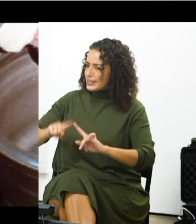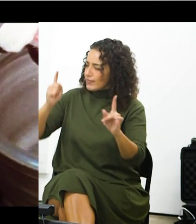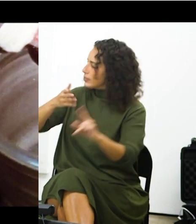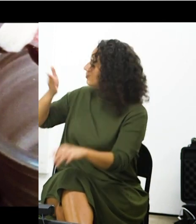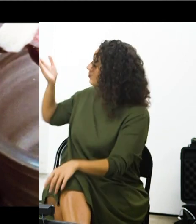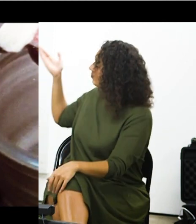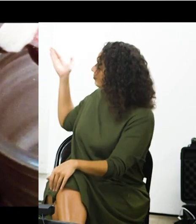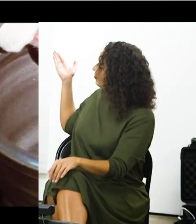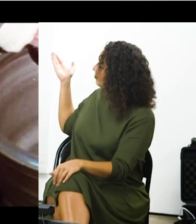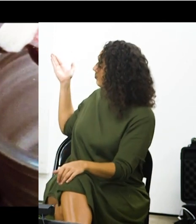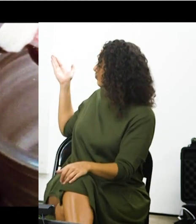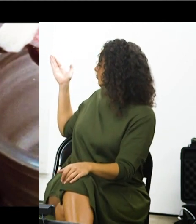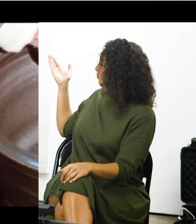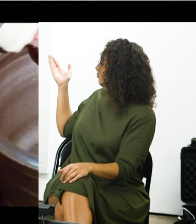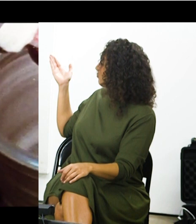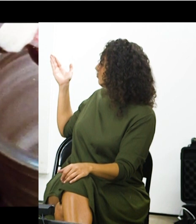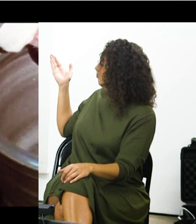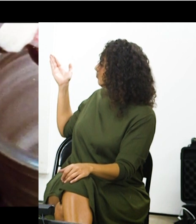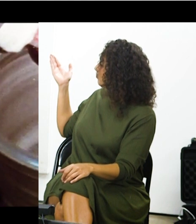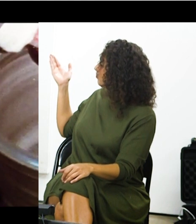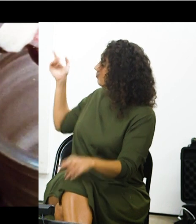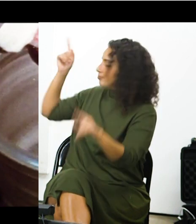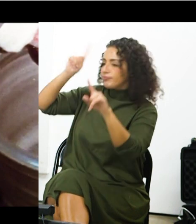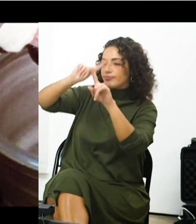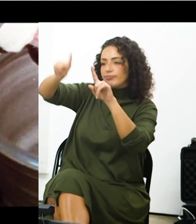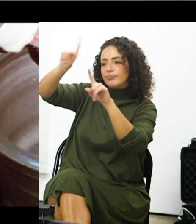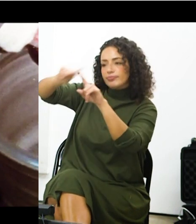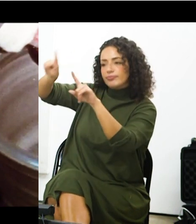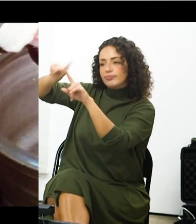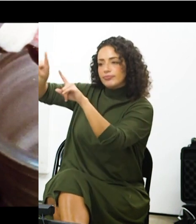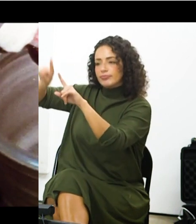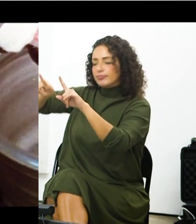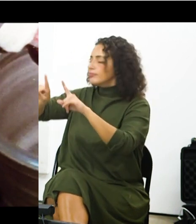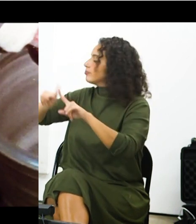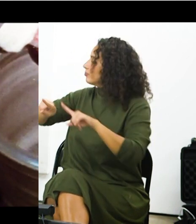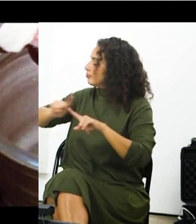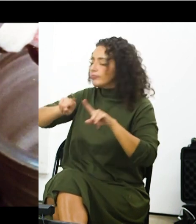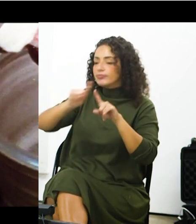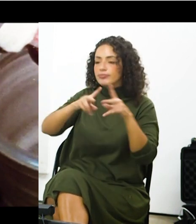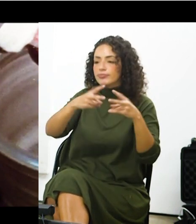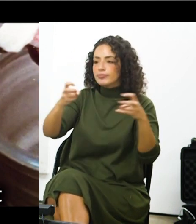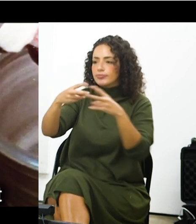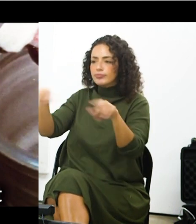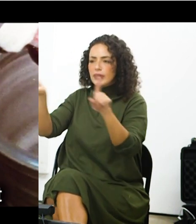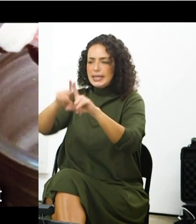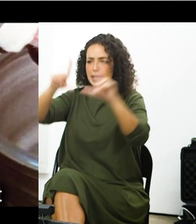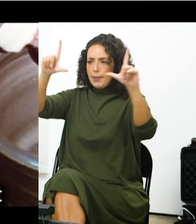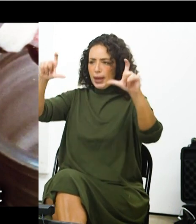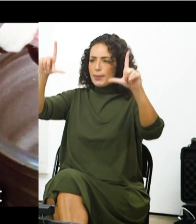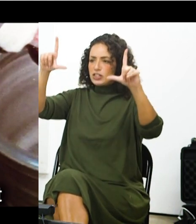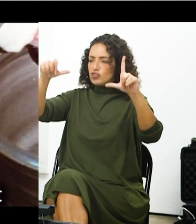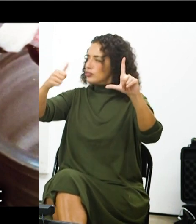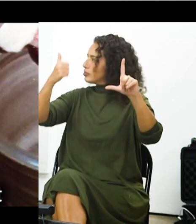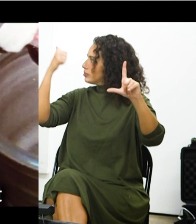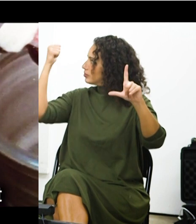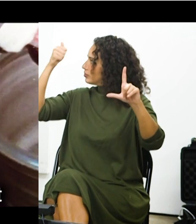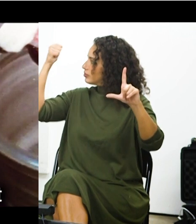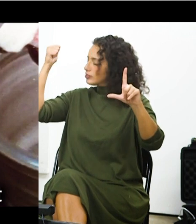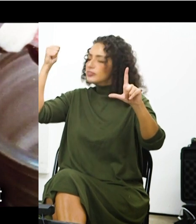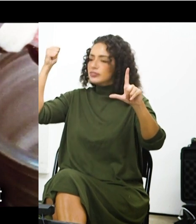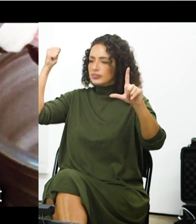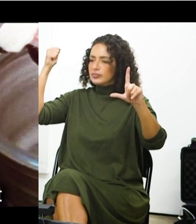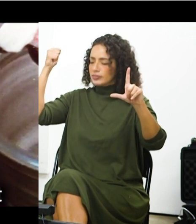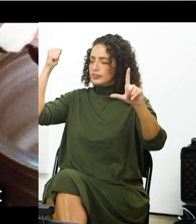this 2 different stills of the subtitles, and where it shows same images across the